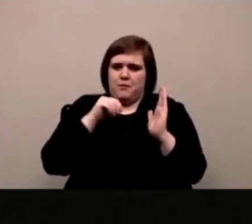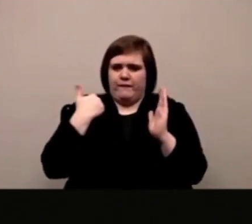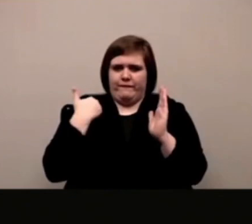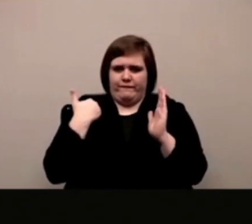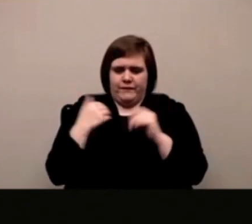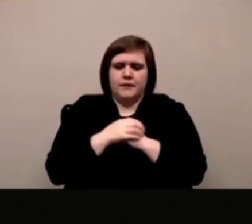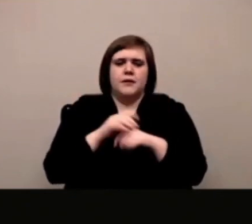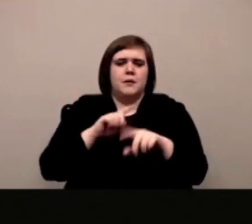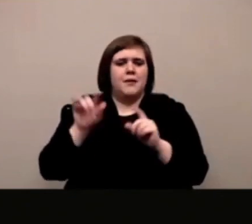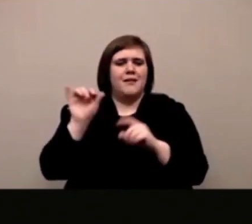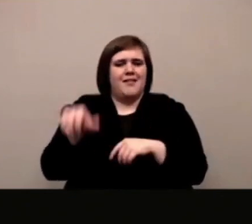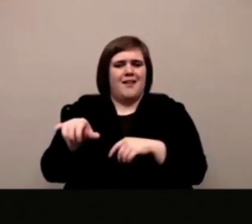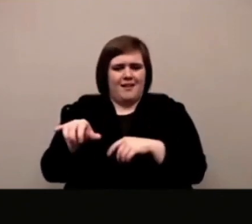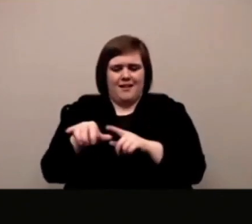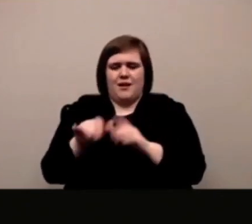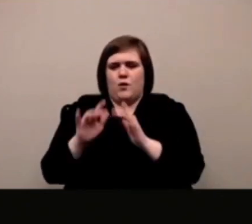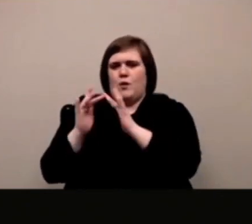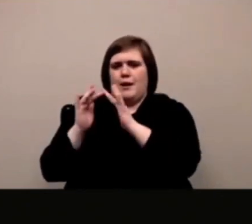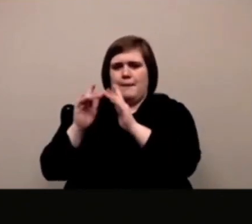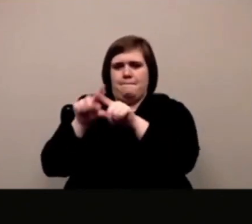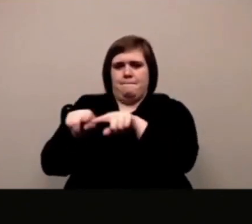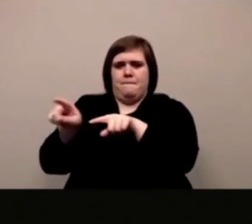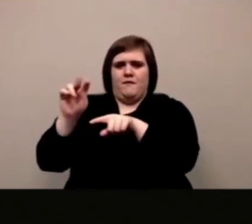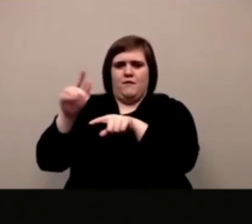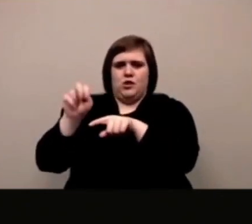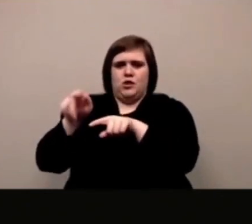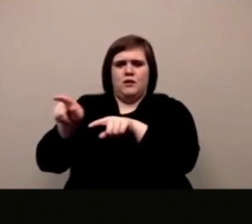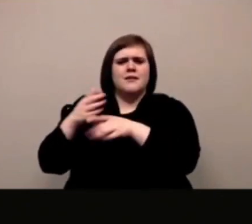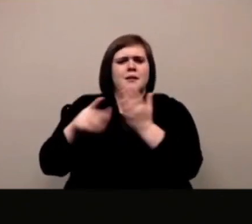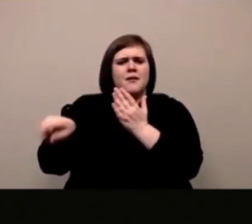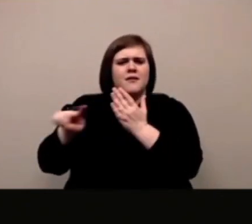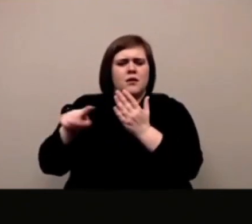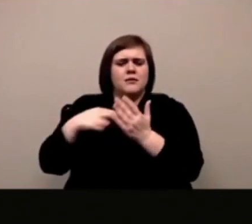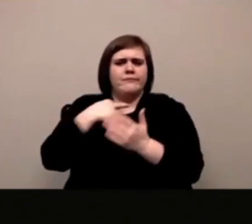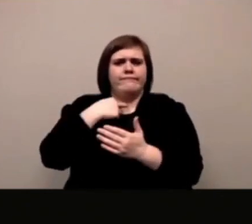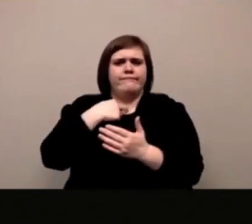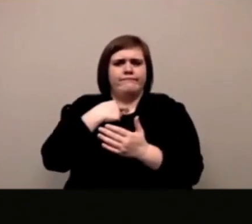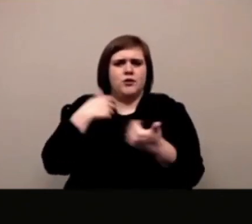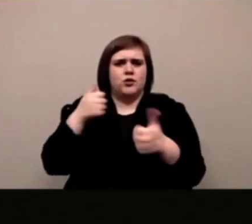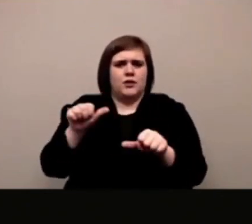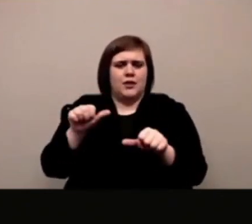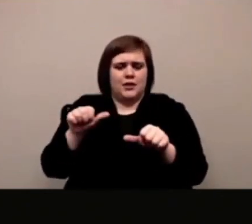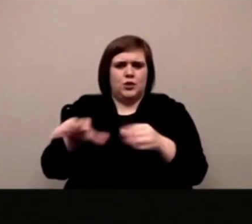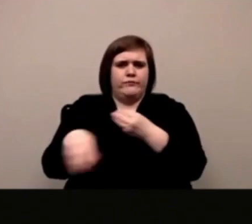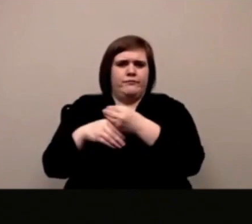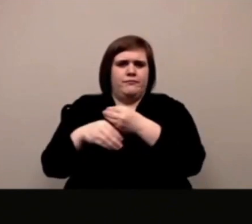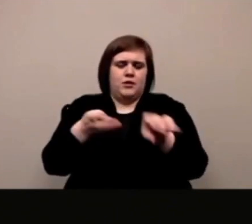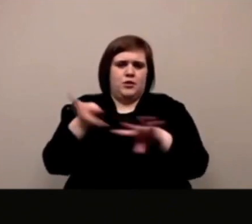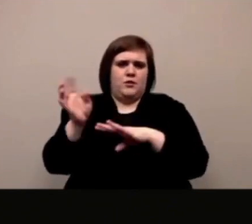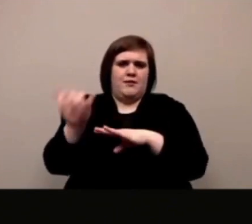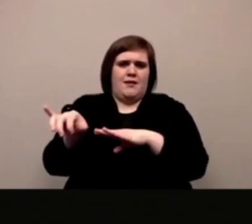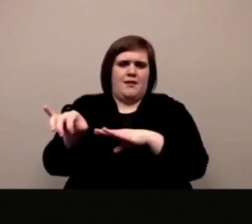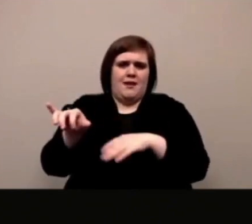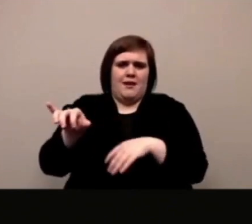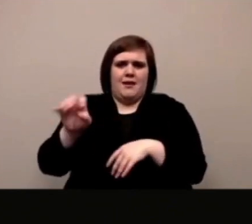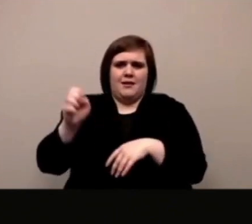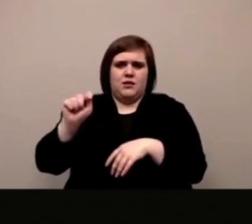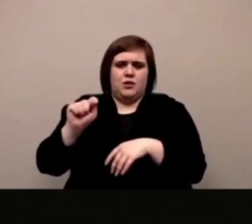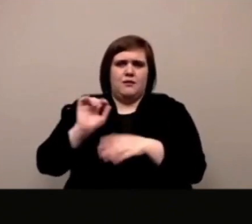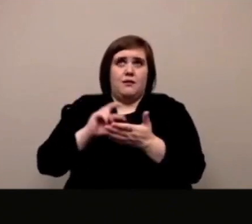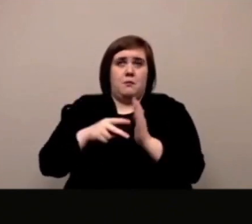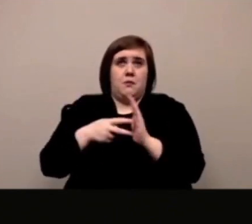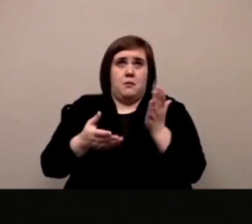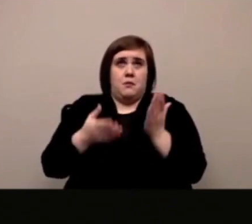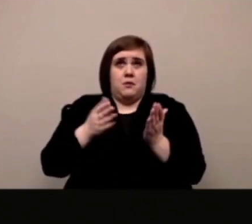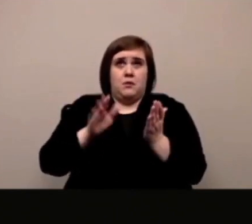in the web-based version. Somebody's stuck on loading extension. That likely means that their computer or